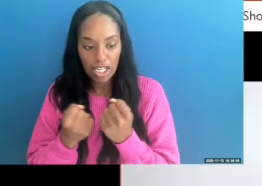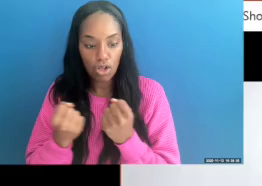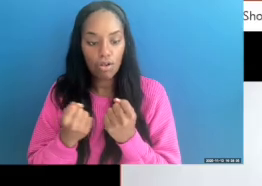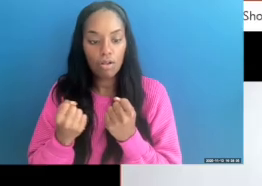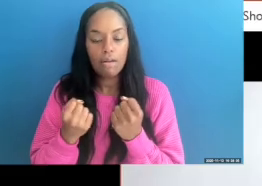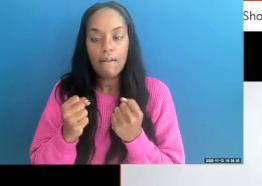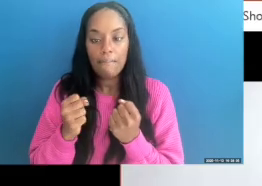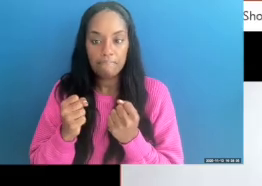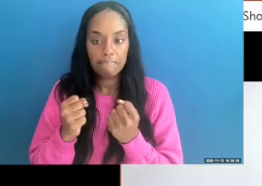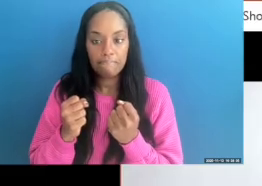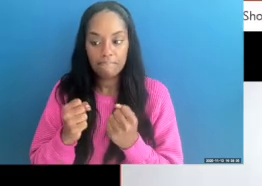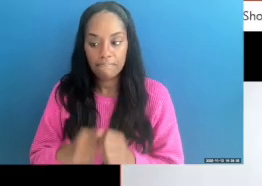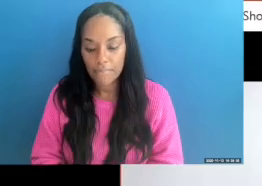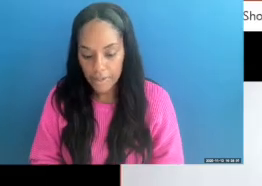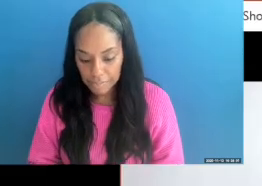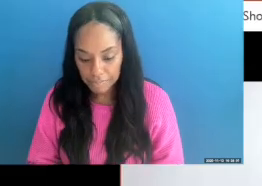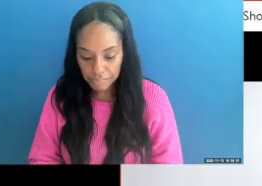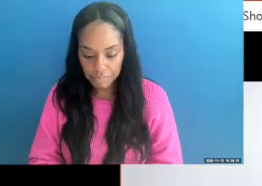basis.